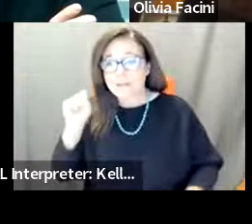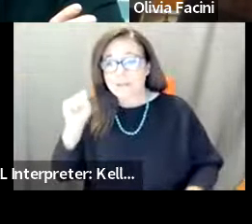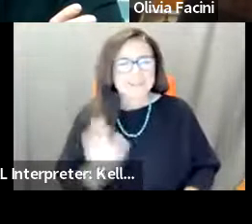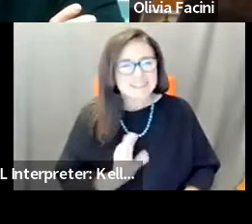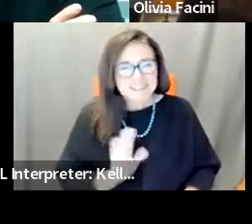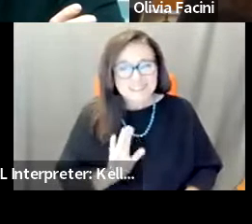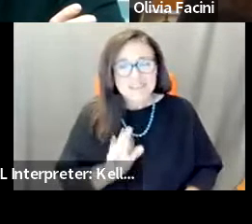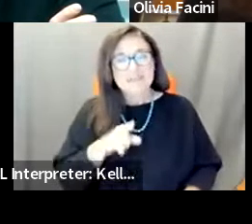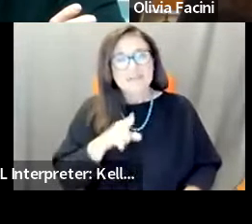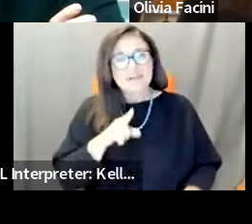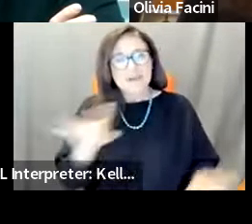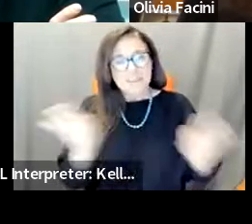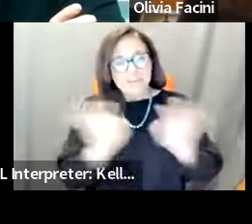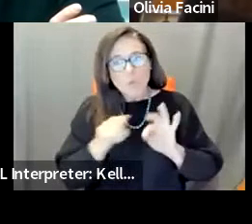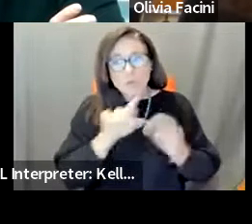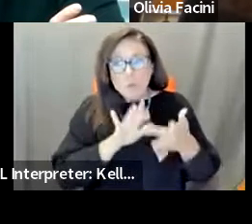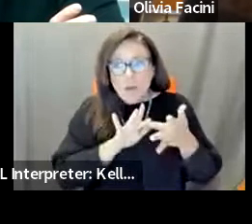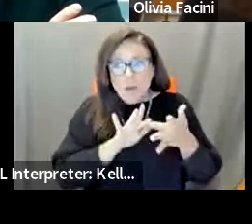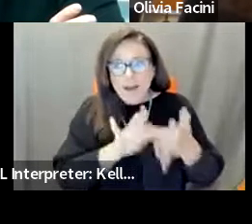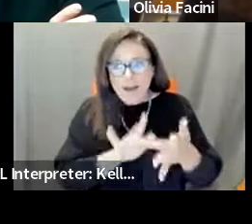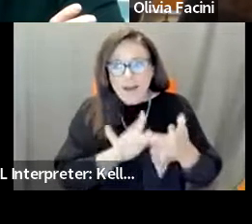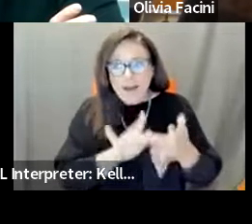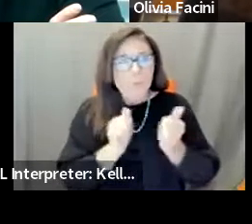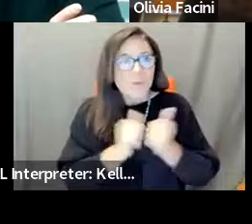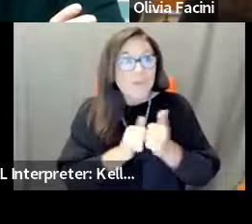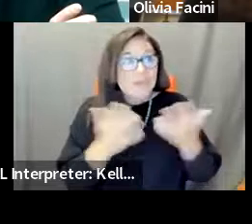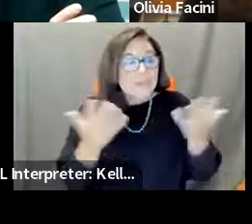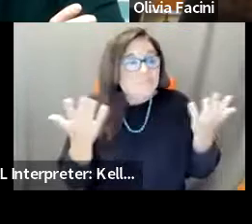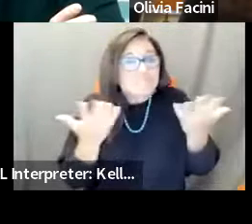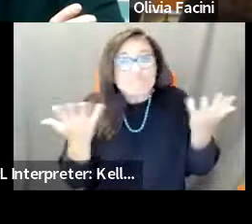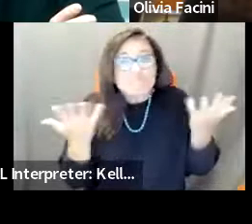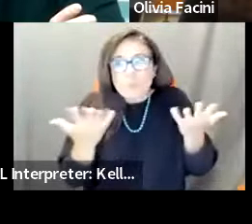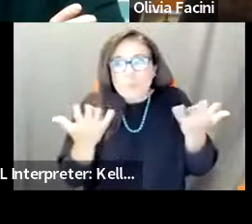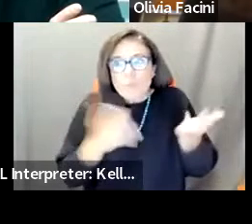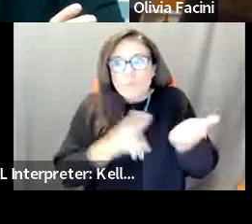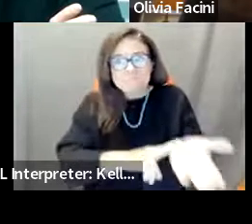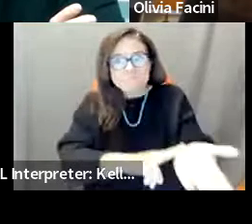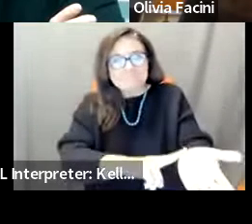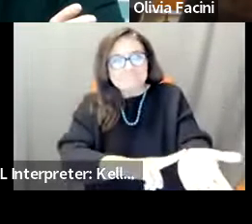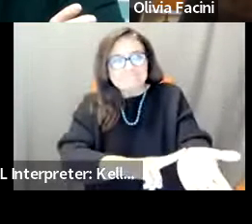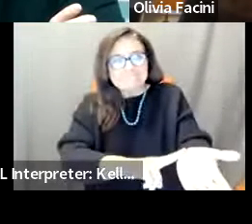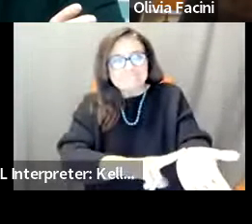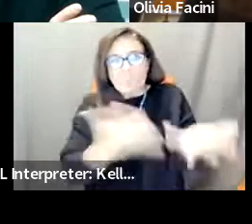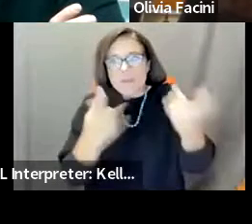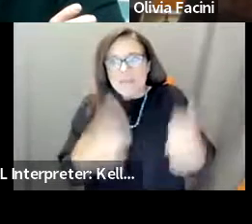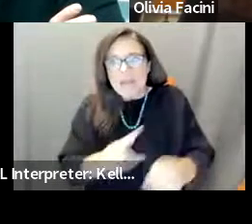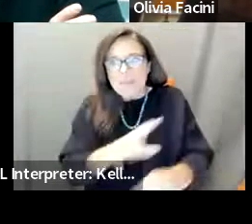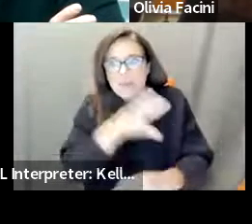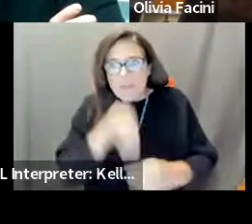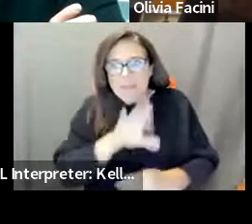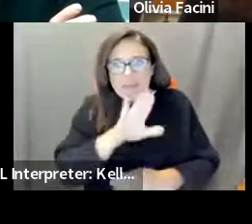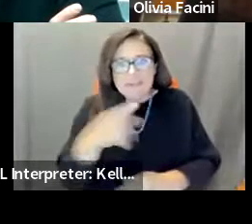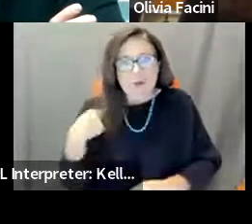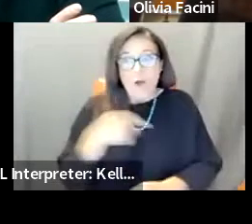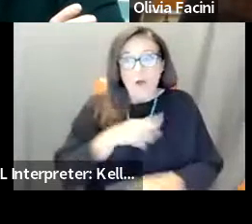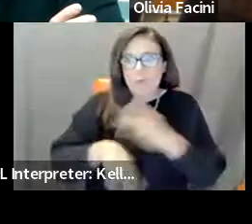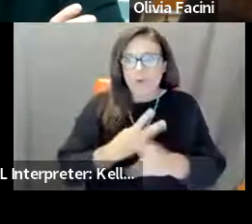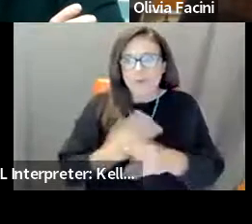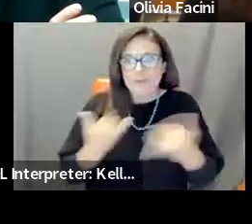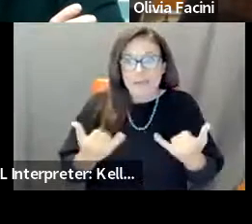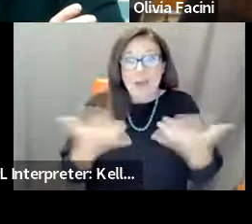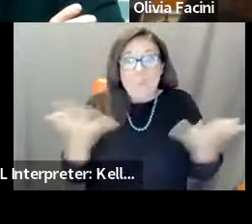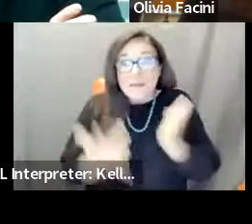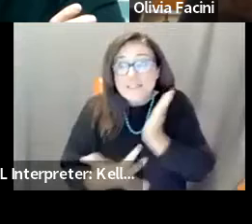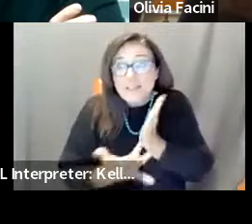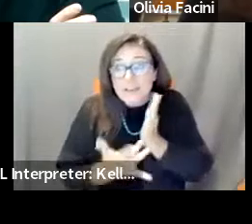stay up to date with the trends of where technology is evolving, and even how